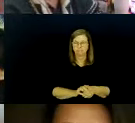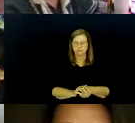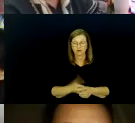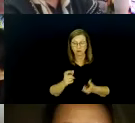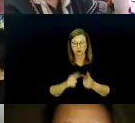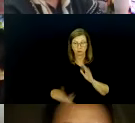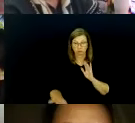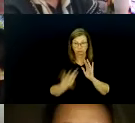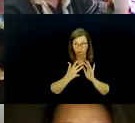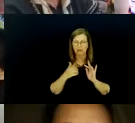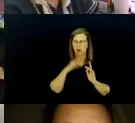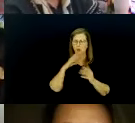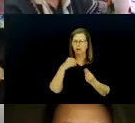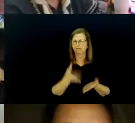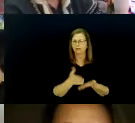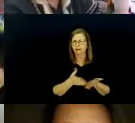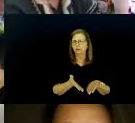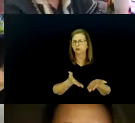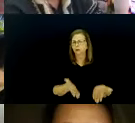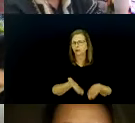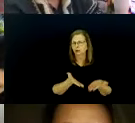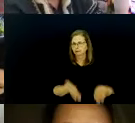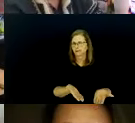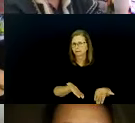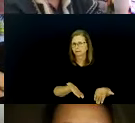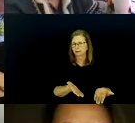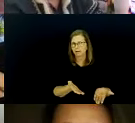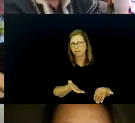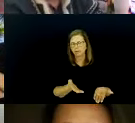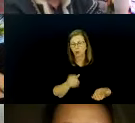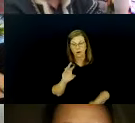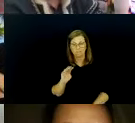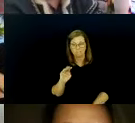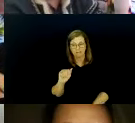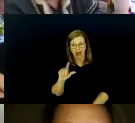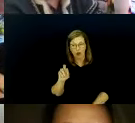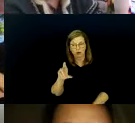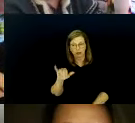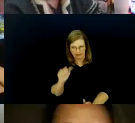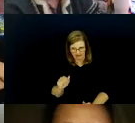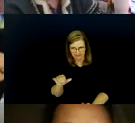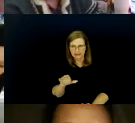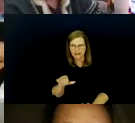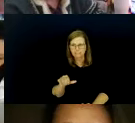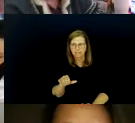I can give you some suggestions of or Mallory can do the same, some great